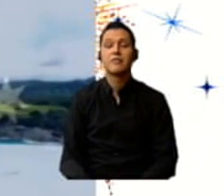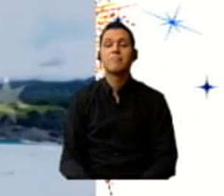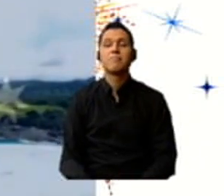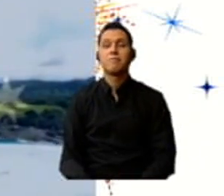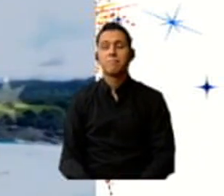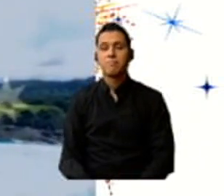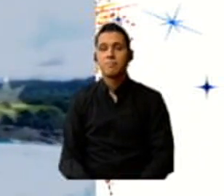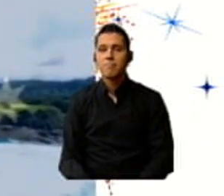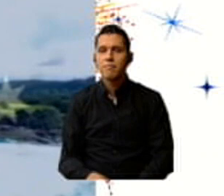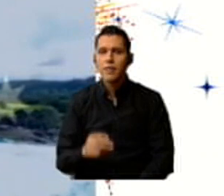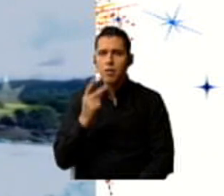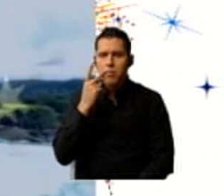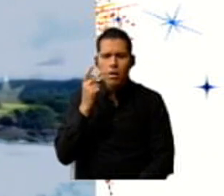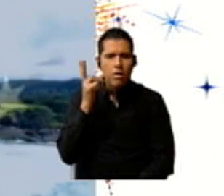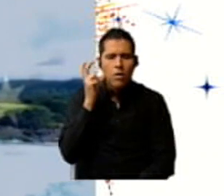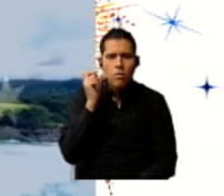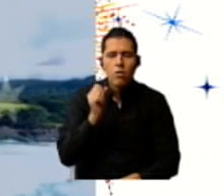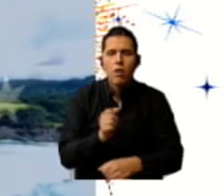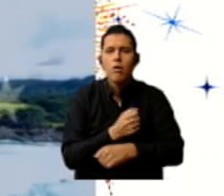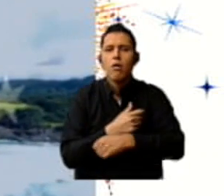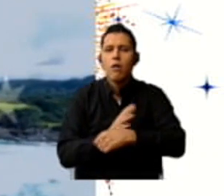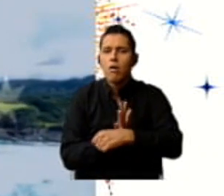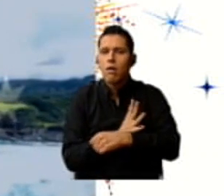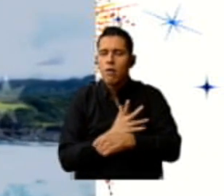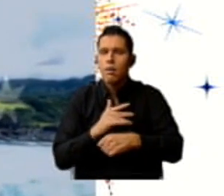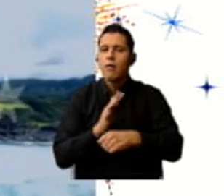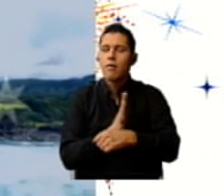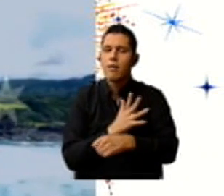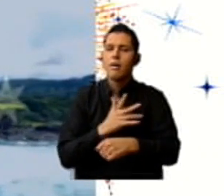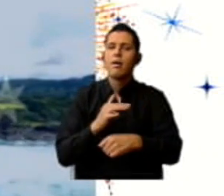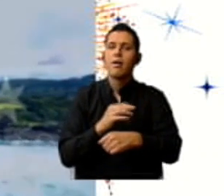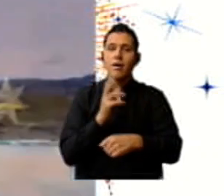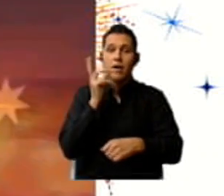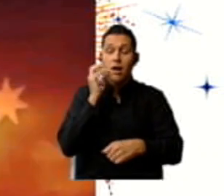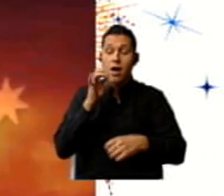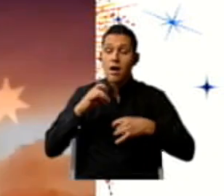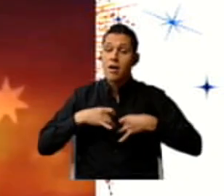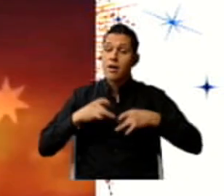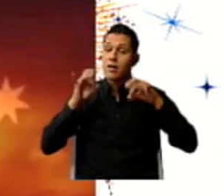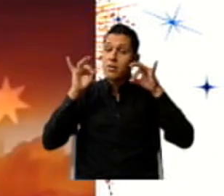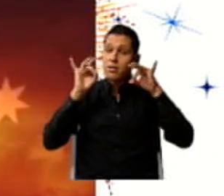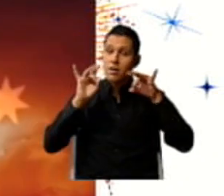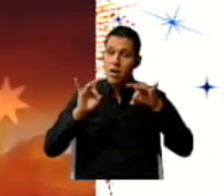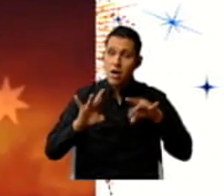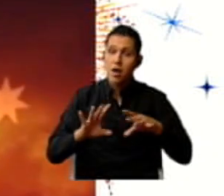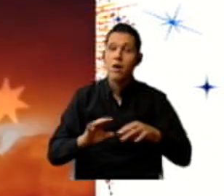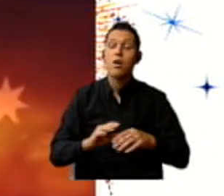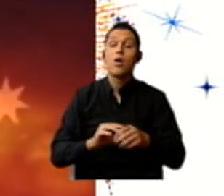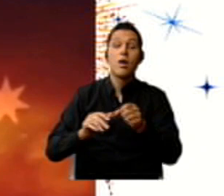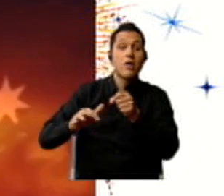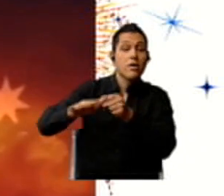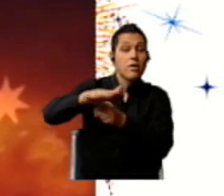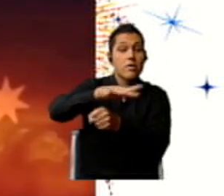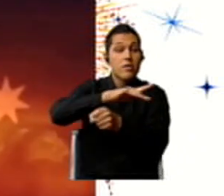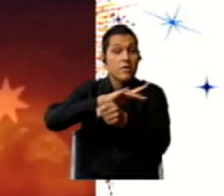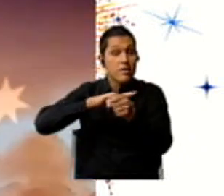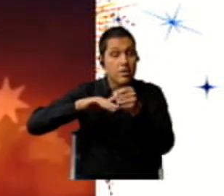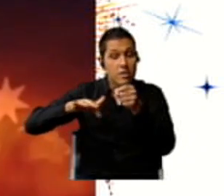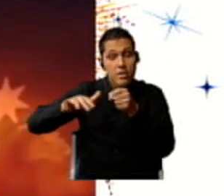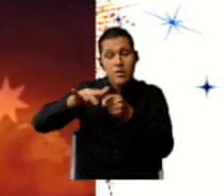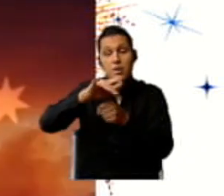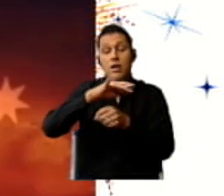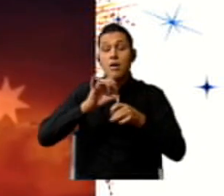You see, Charlotte? That is an island in Australia. Wow,